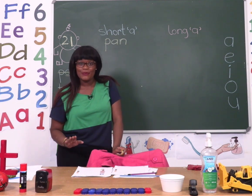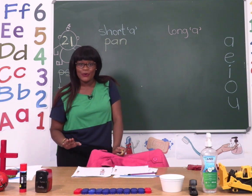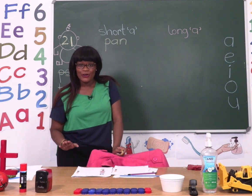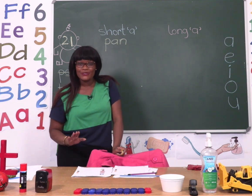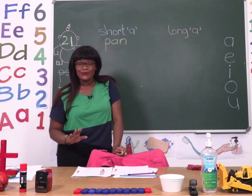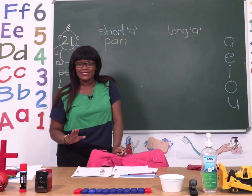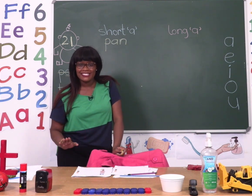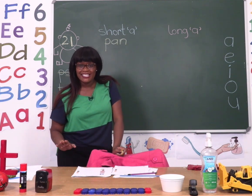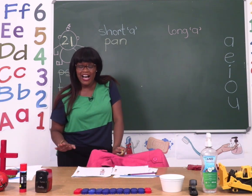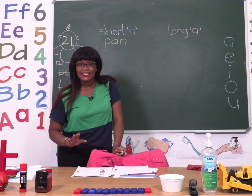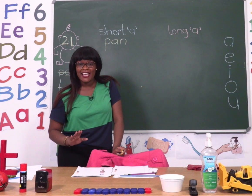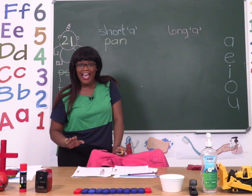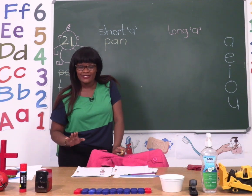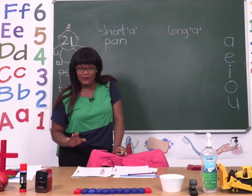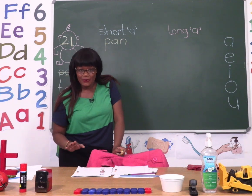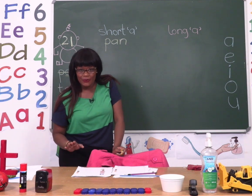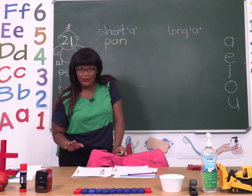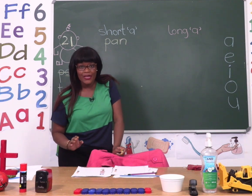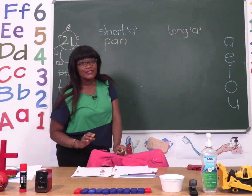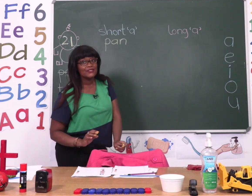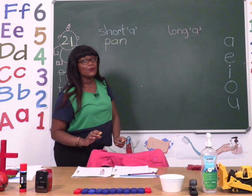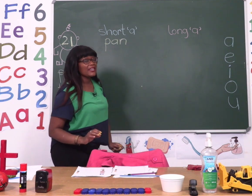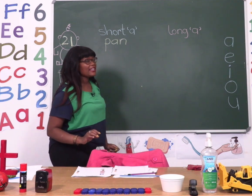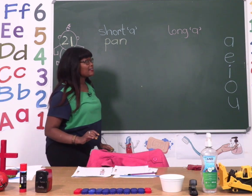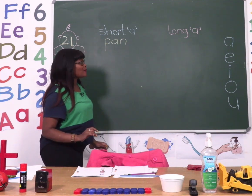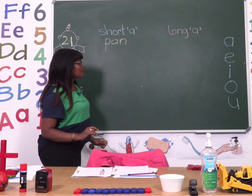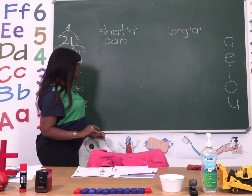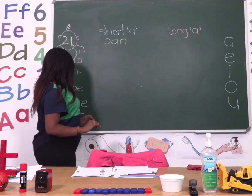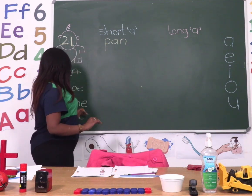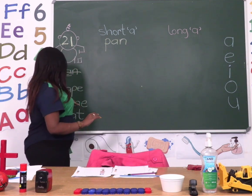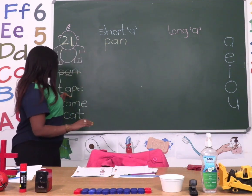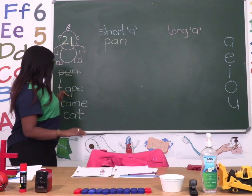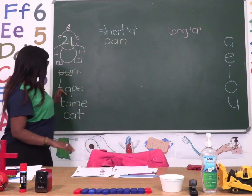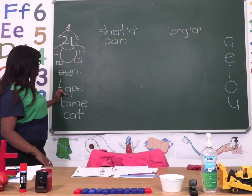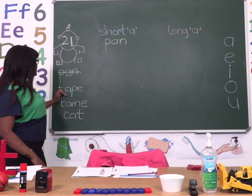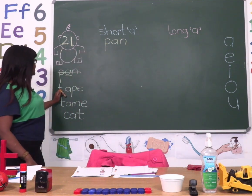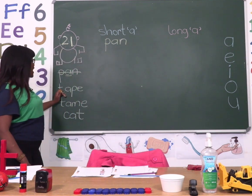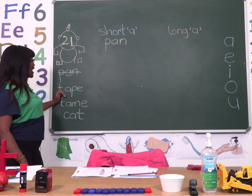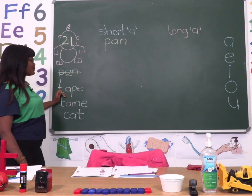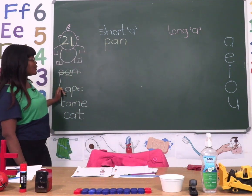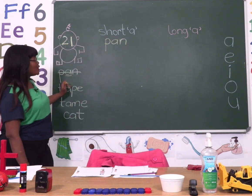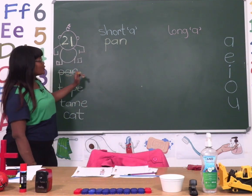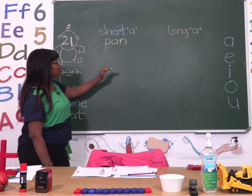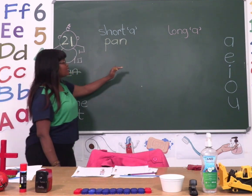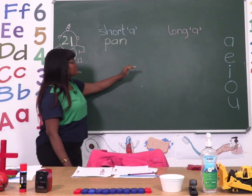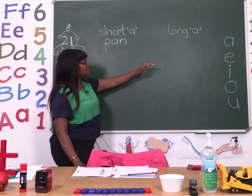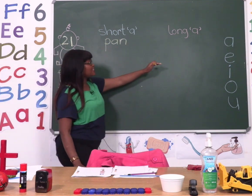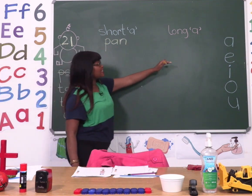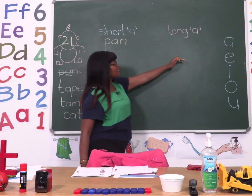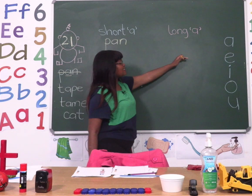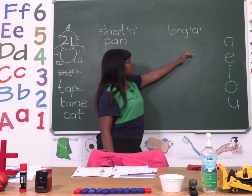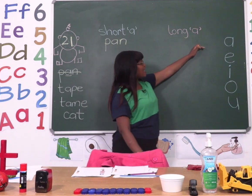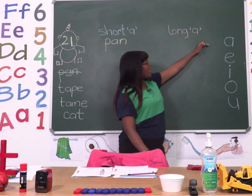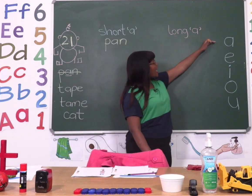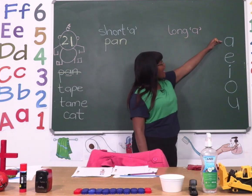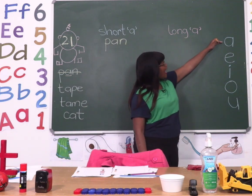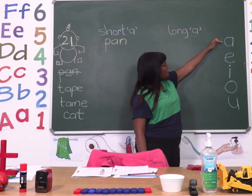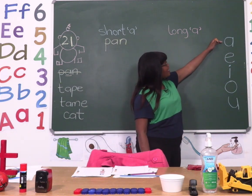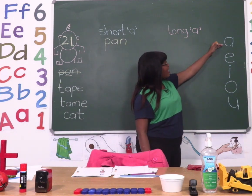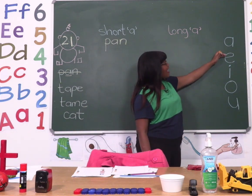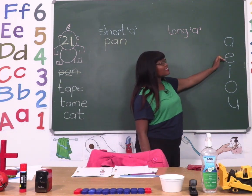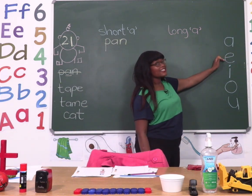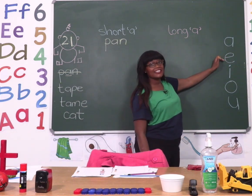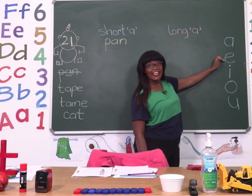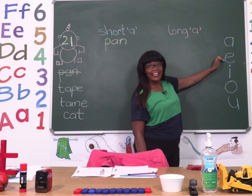any words or sound at all. So we know that in the word tape, you can see that there's an